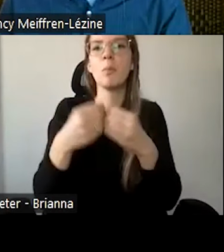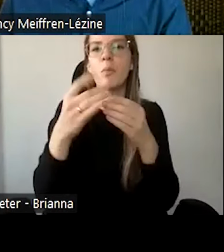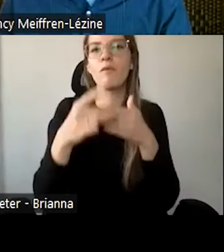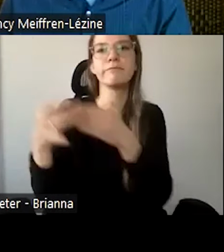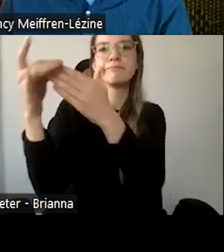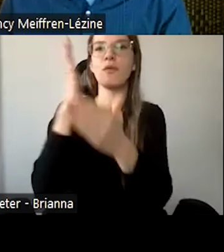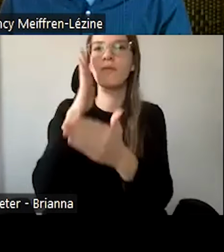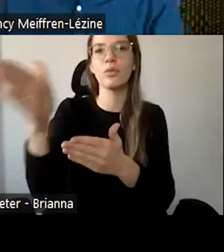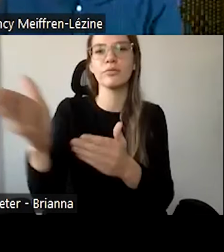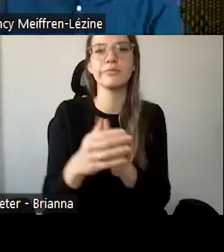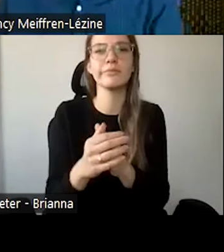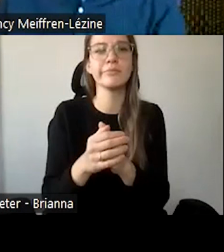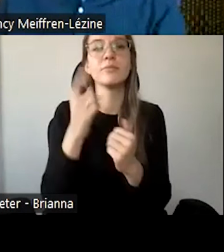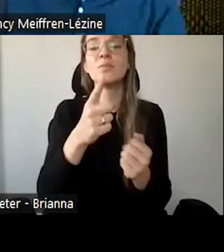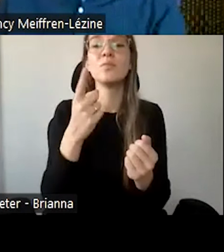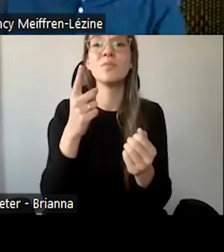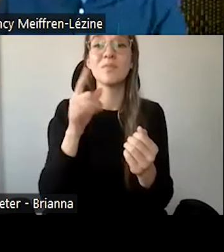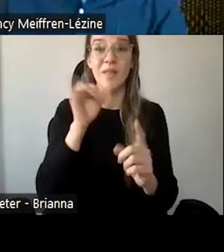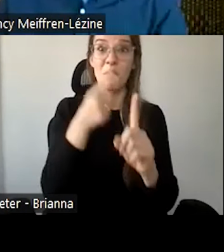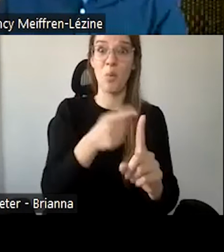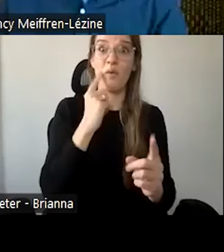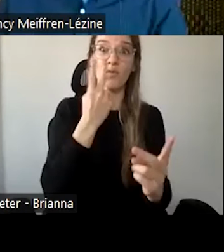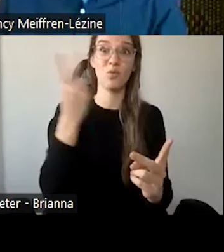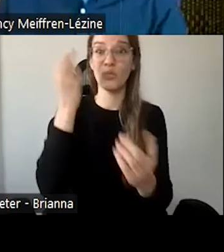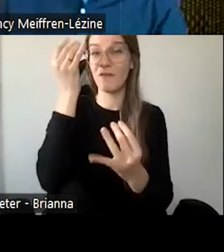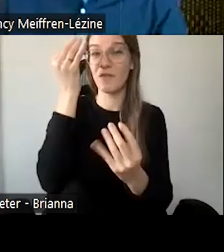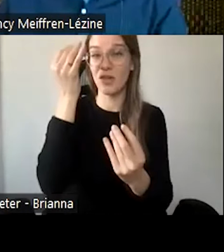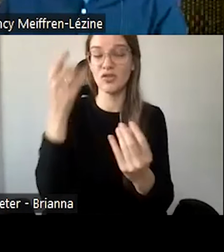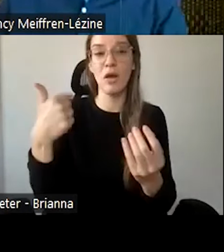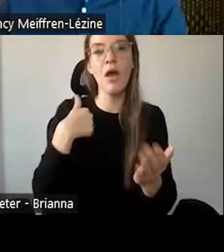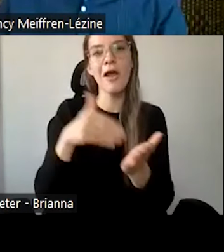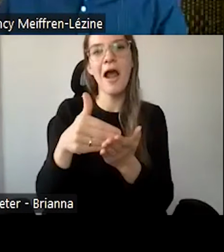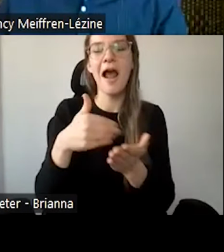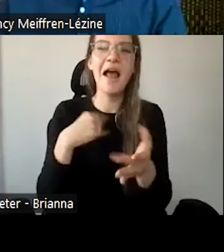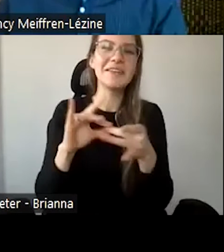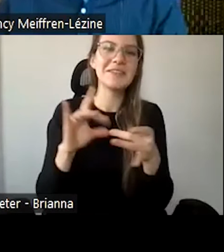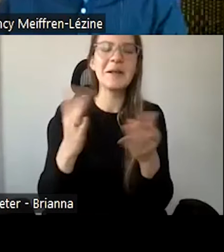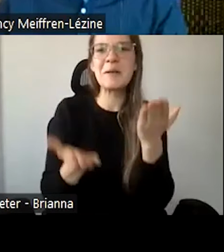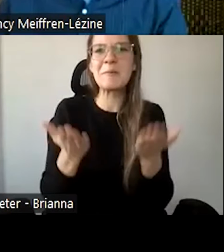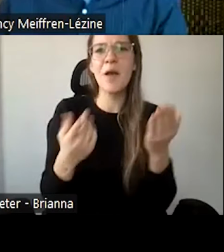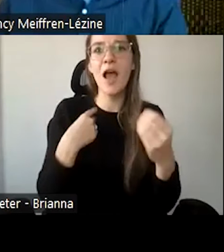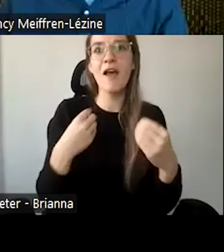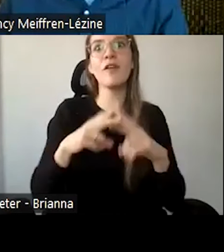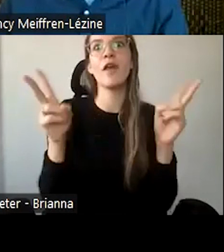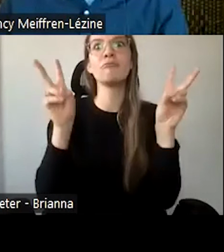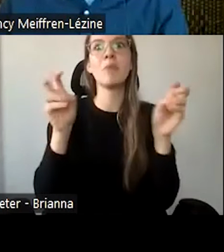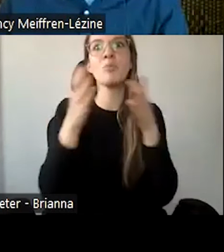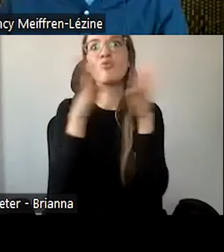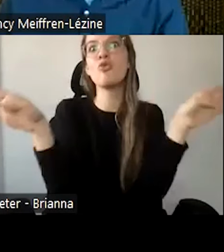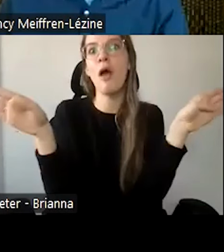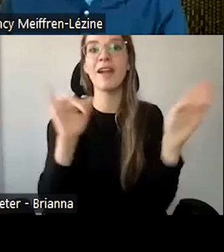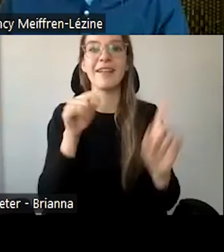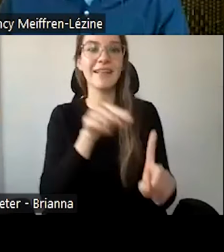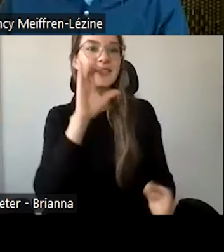having this reflection, I sometimes say that you might have a very broad reflection like this here in the